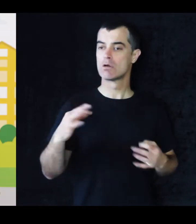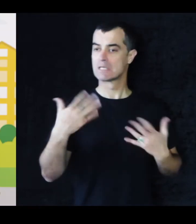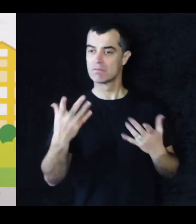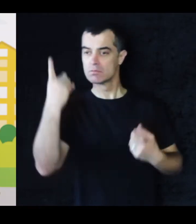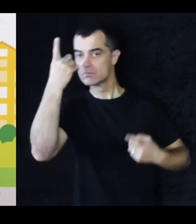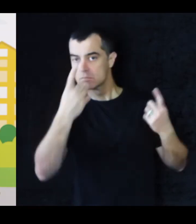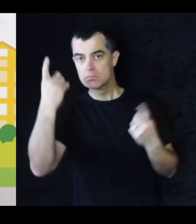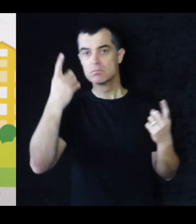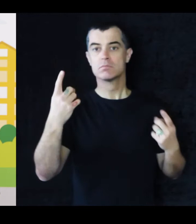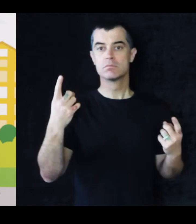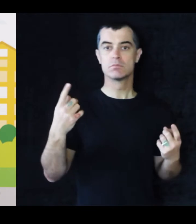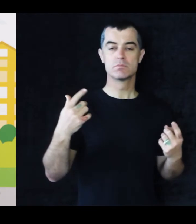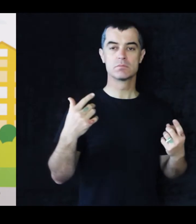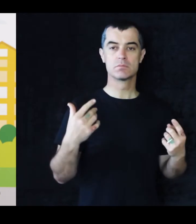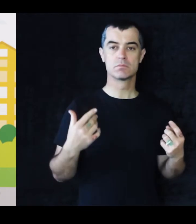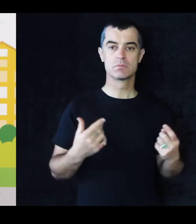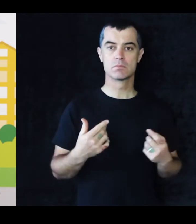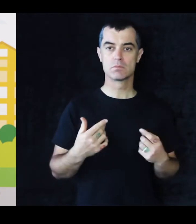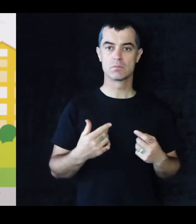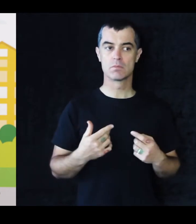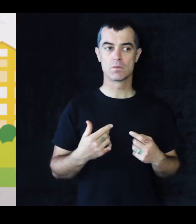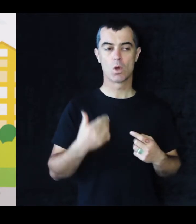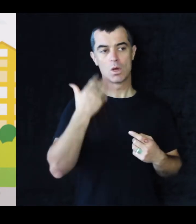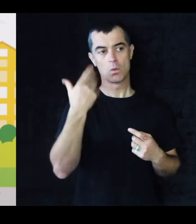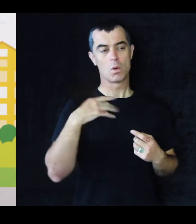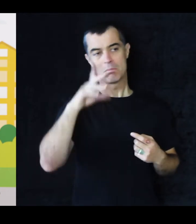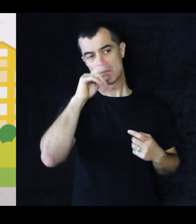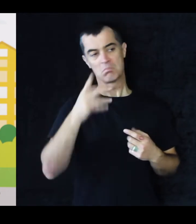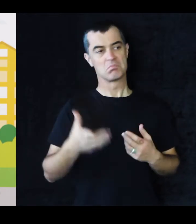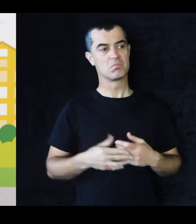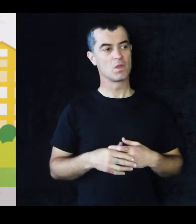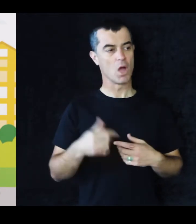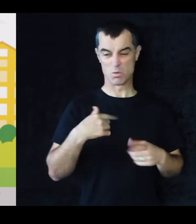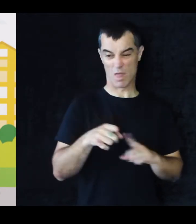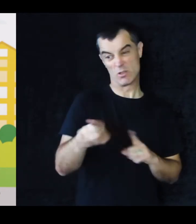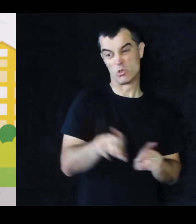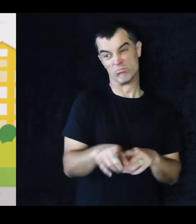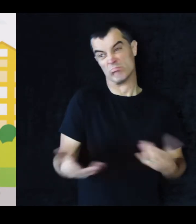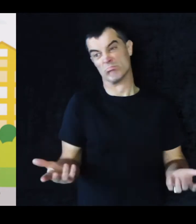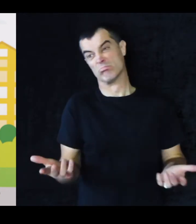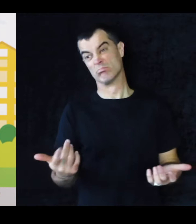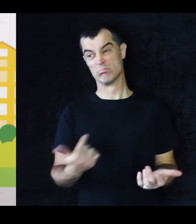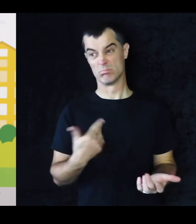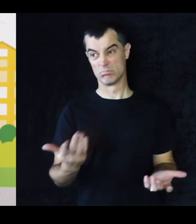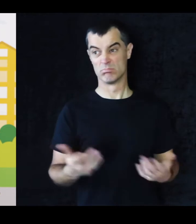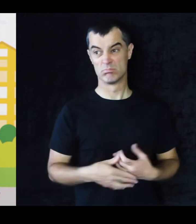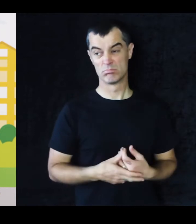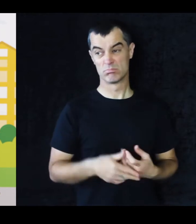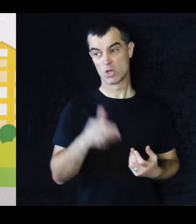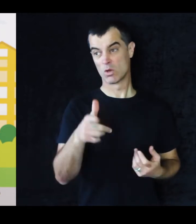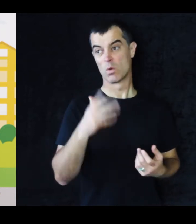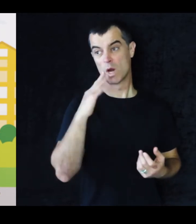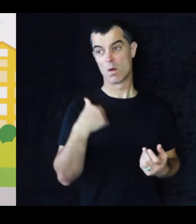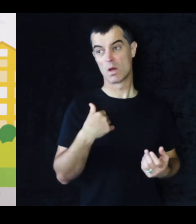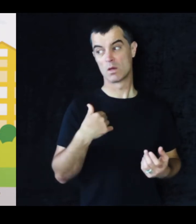They're inconsiderate. I was one of them people too. You know, I was like that too.